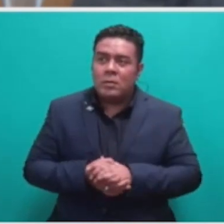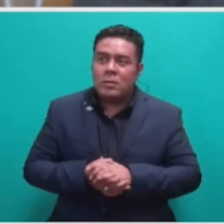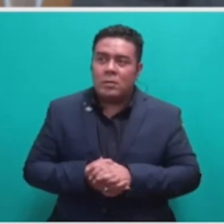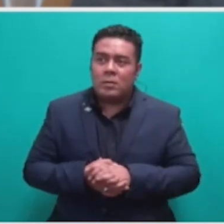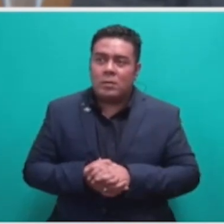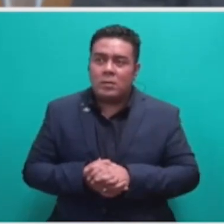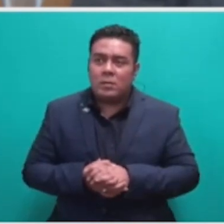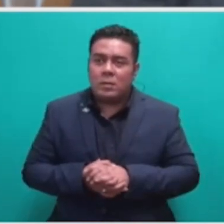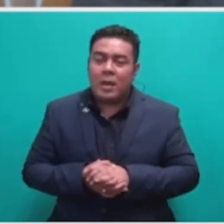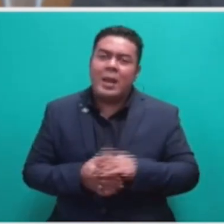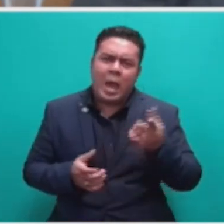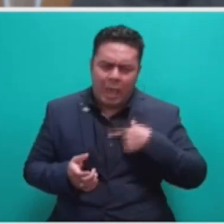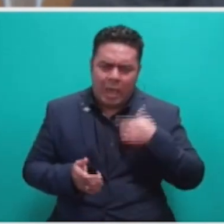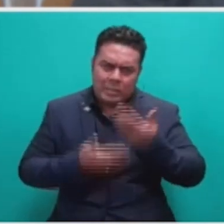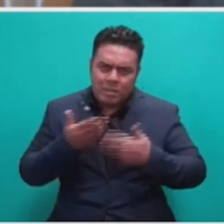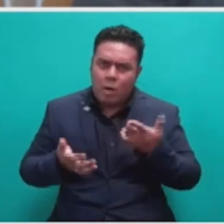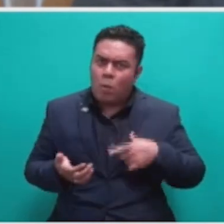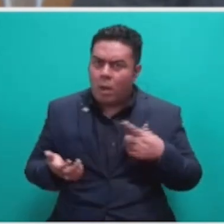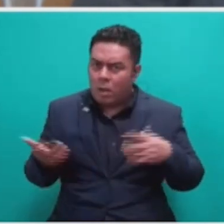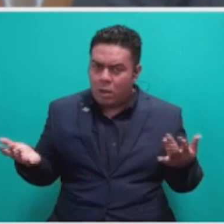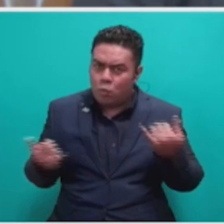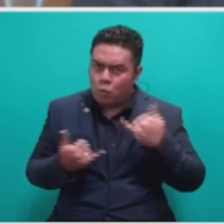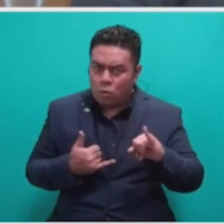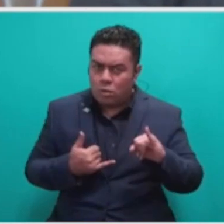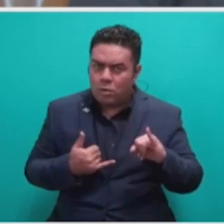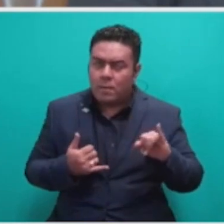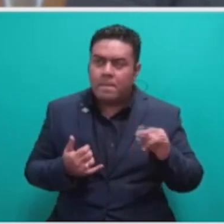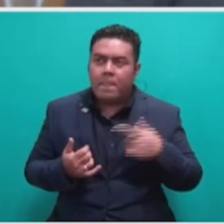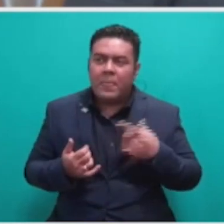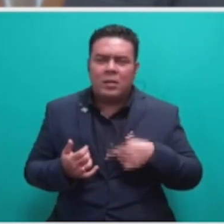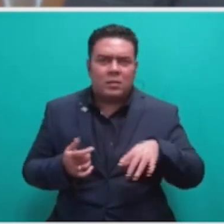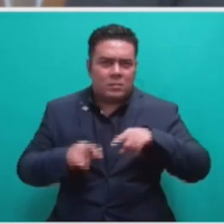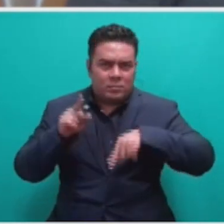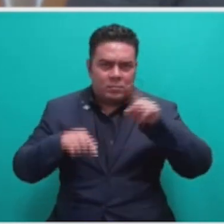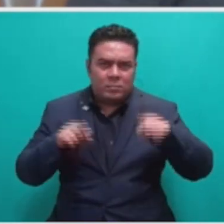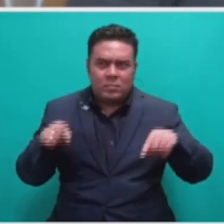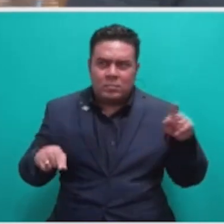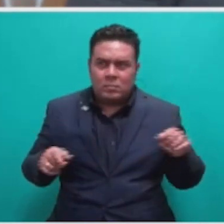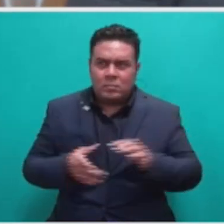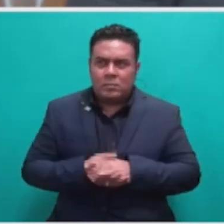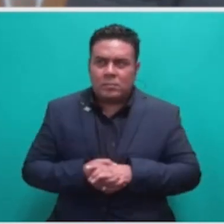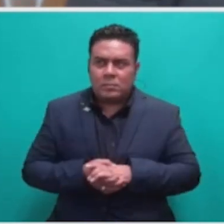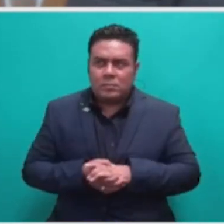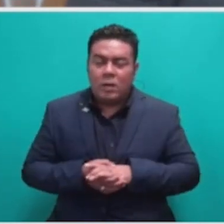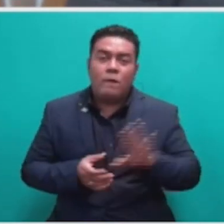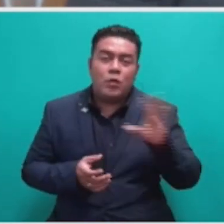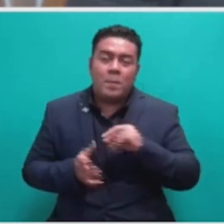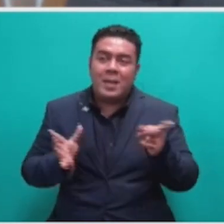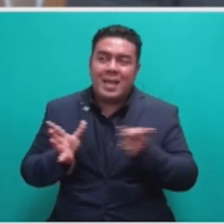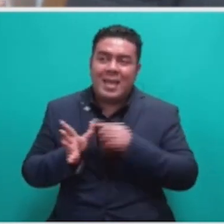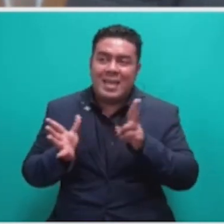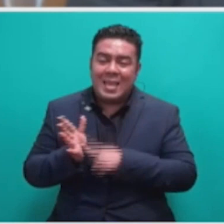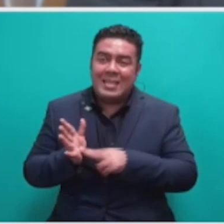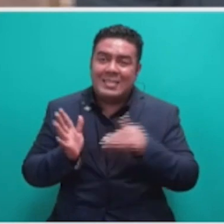And I'll explain that why. Because it is quite a ridiculous suggestion from ANZ